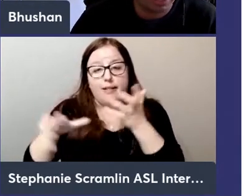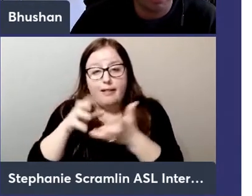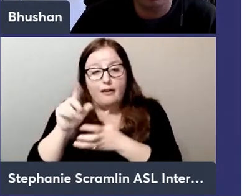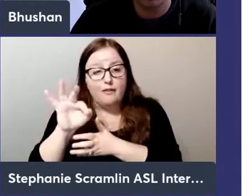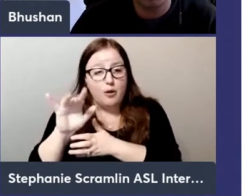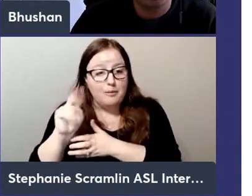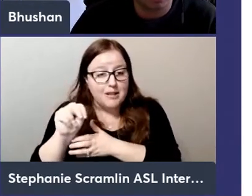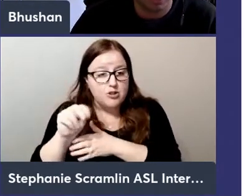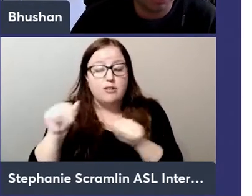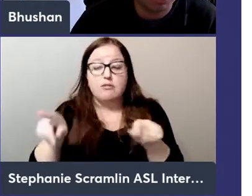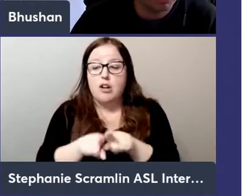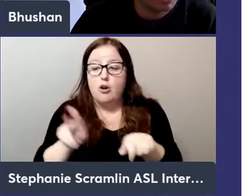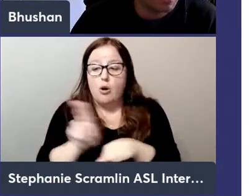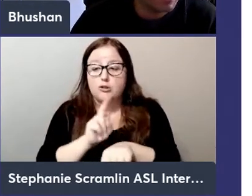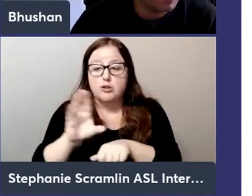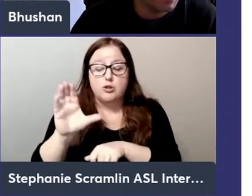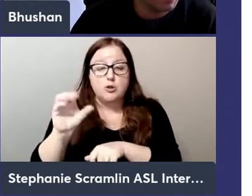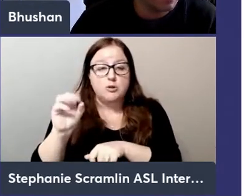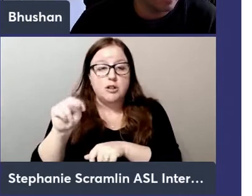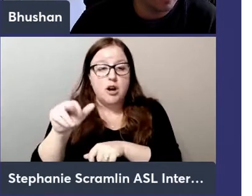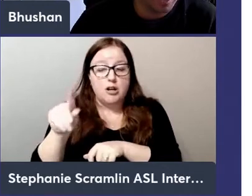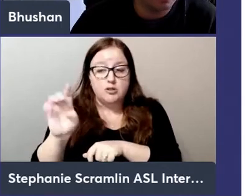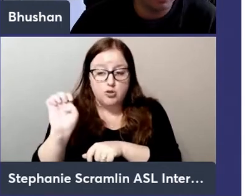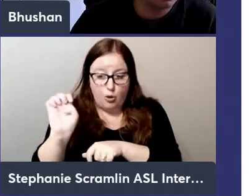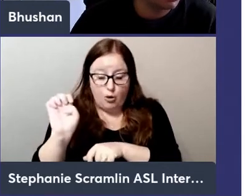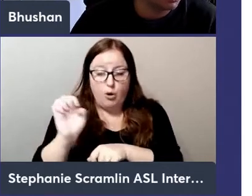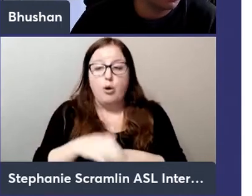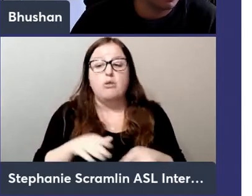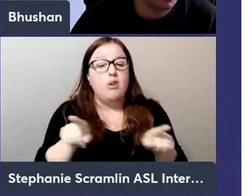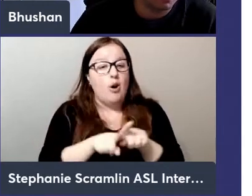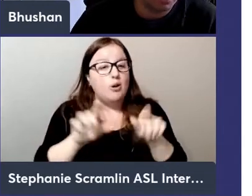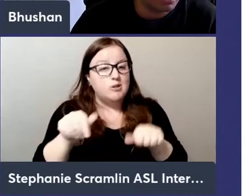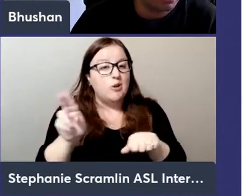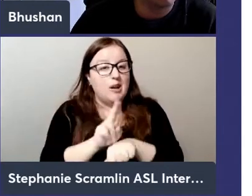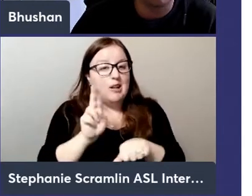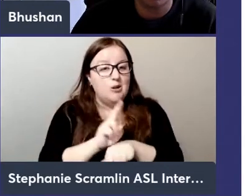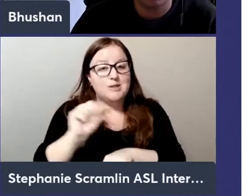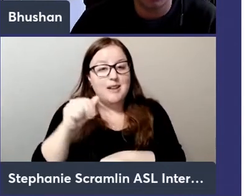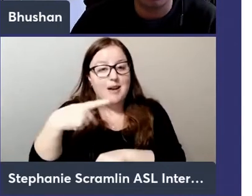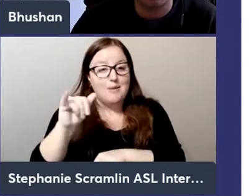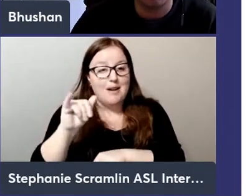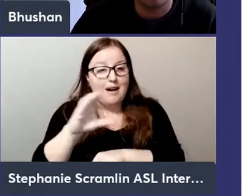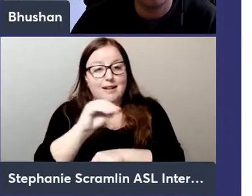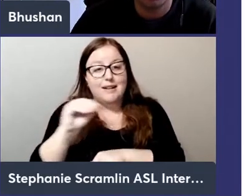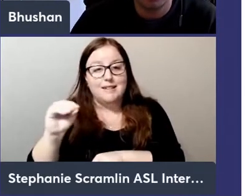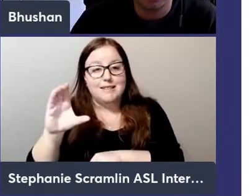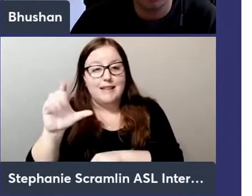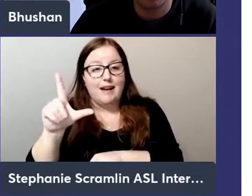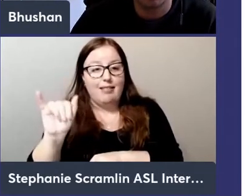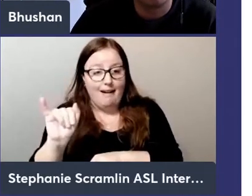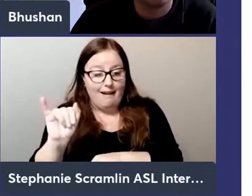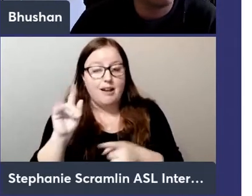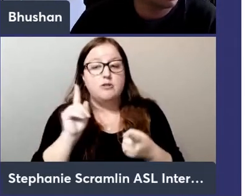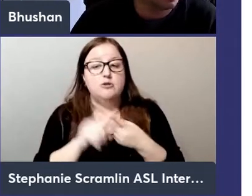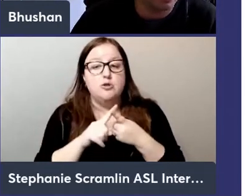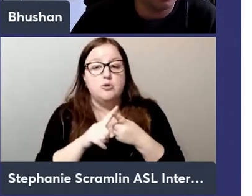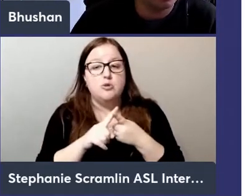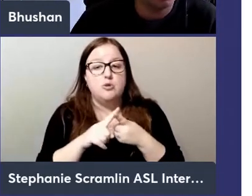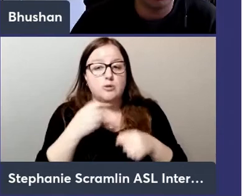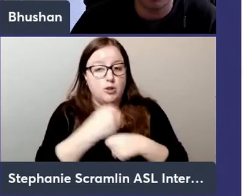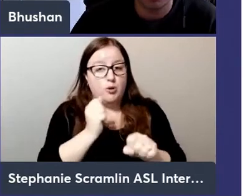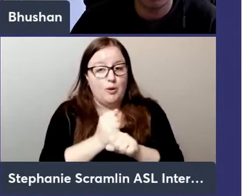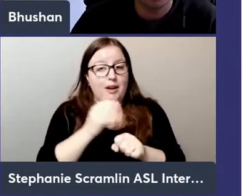CloudFormation. They can also use the console, and they can also use our API and the CLI to create